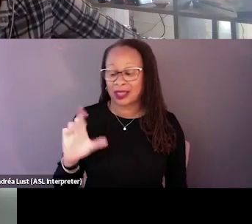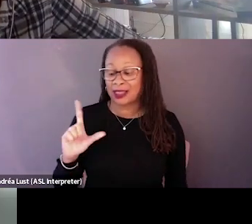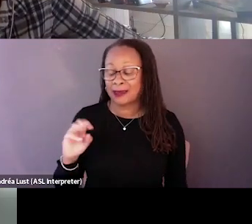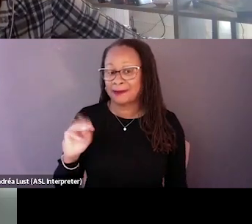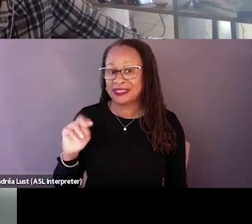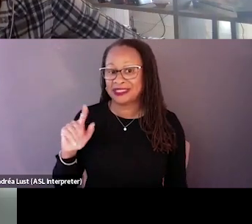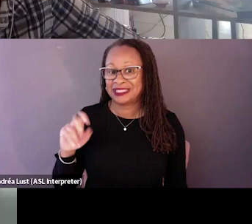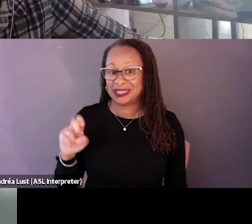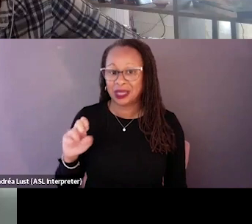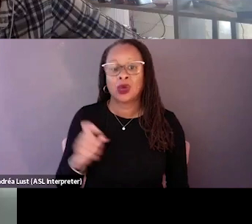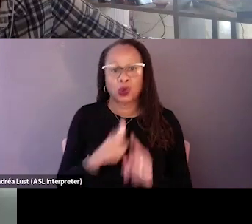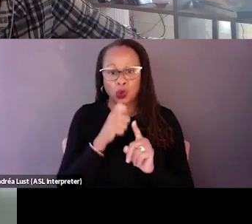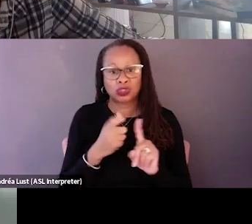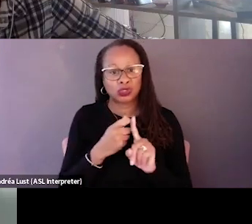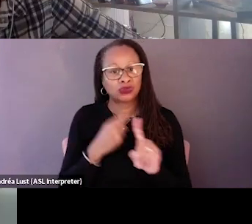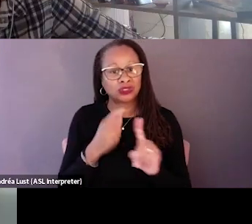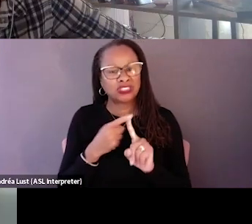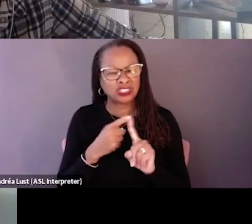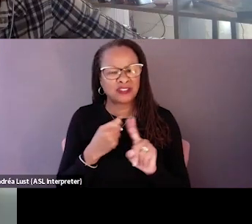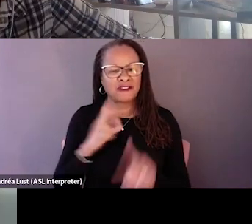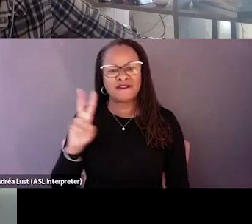from Venezuela, also saw some of these